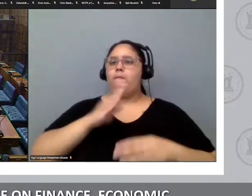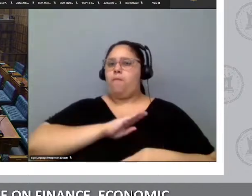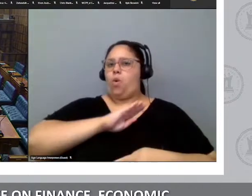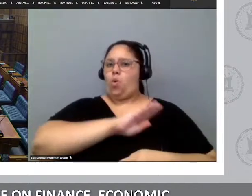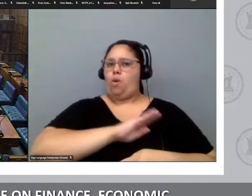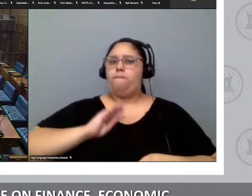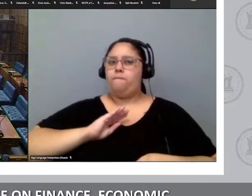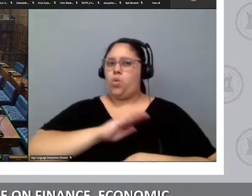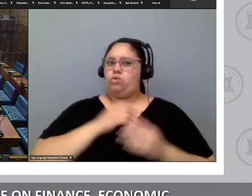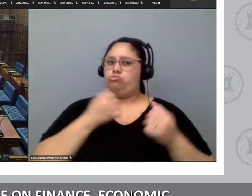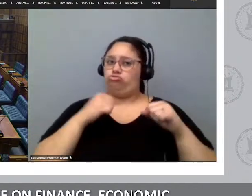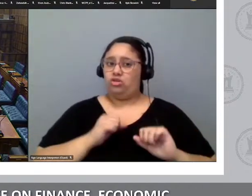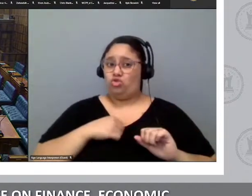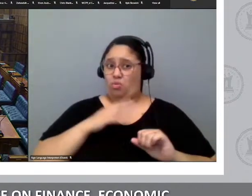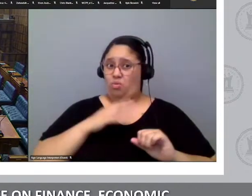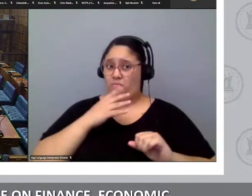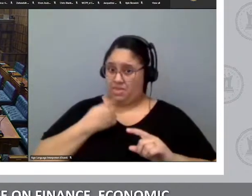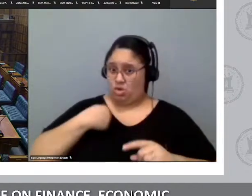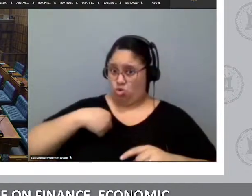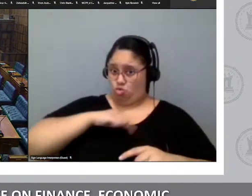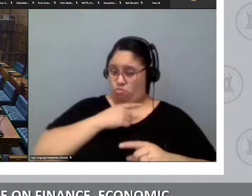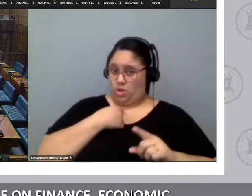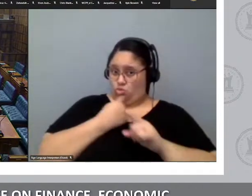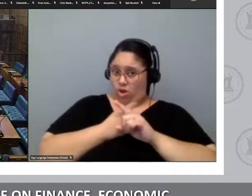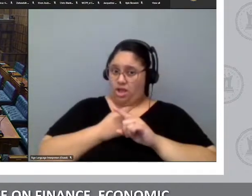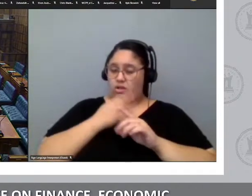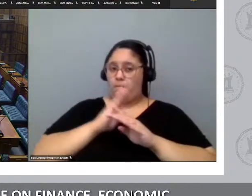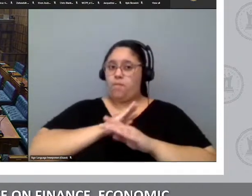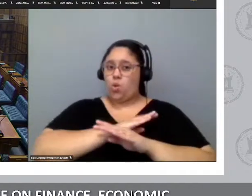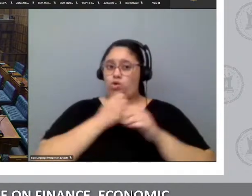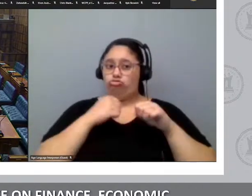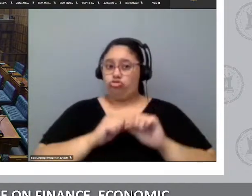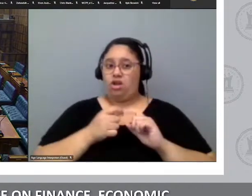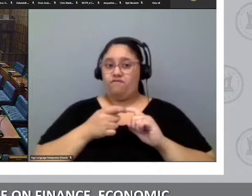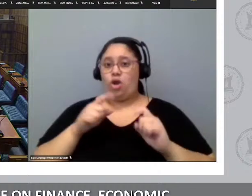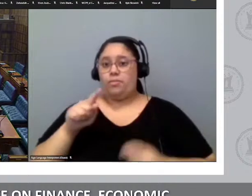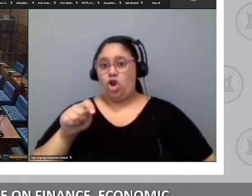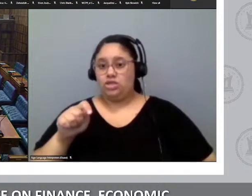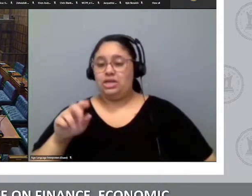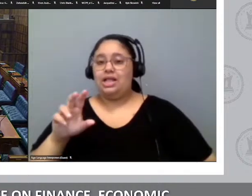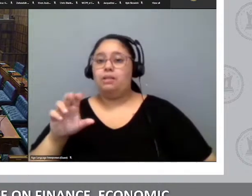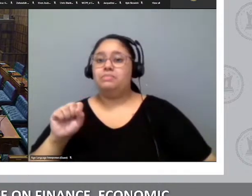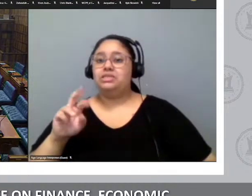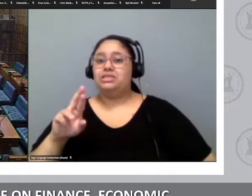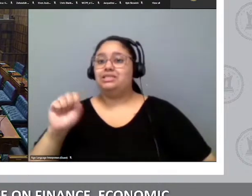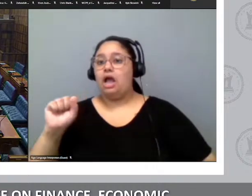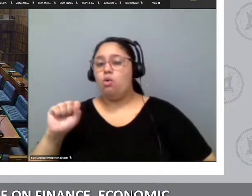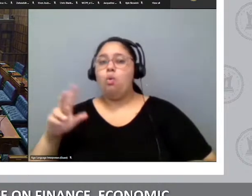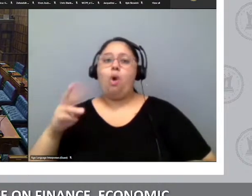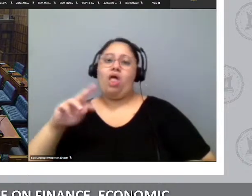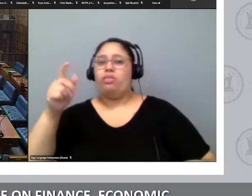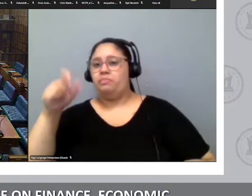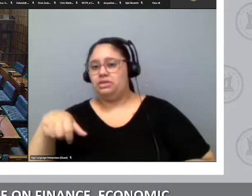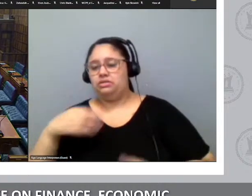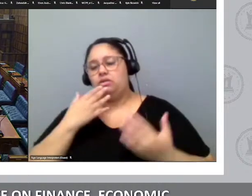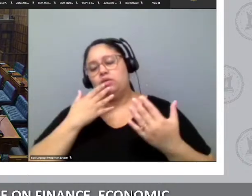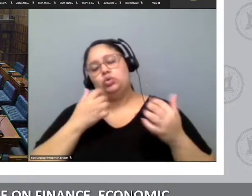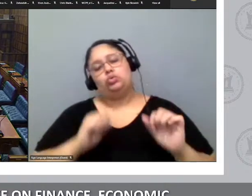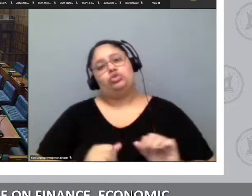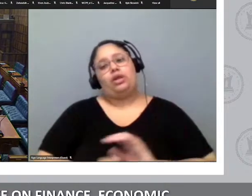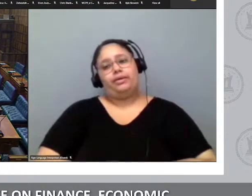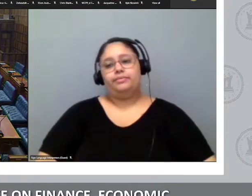I correct to believe that are you talking about the board chairperson of transet Mr s or somebody else thank you